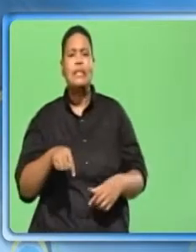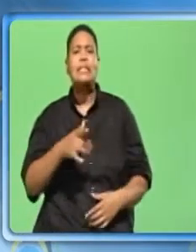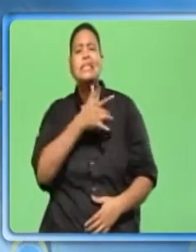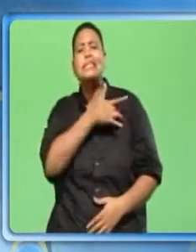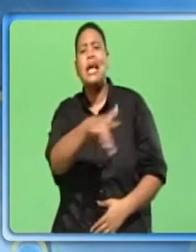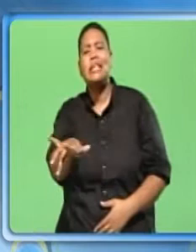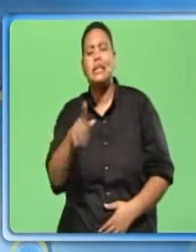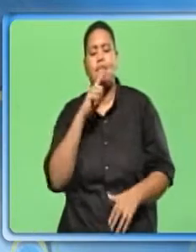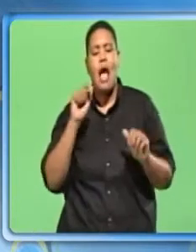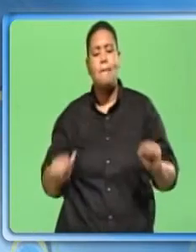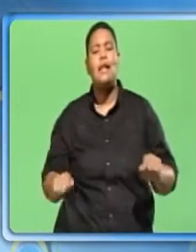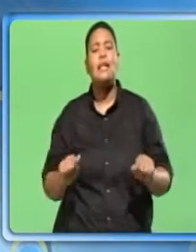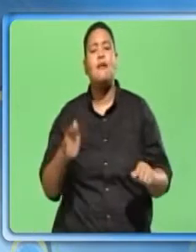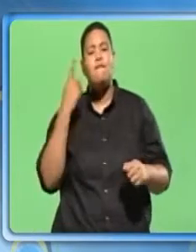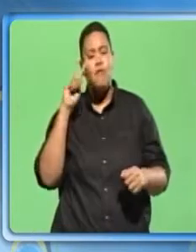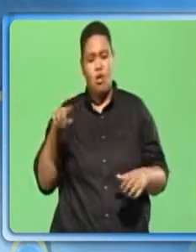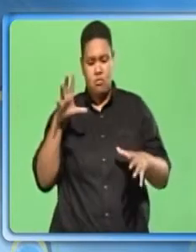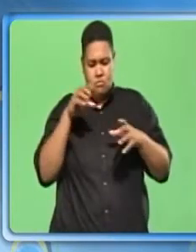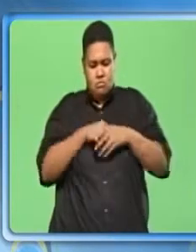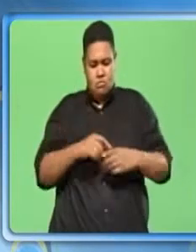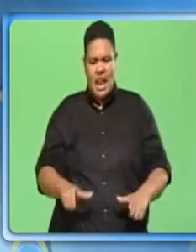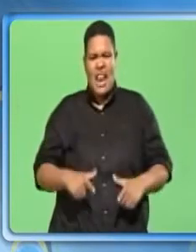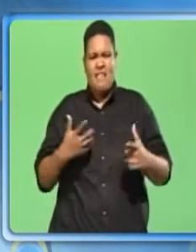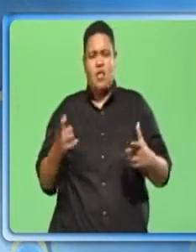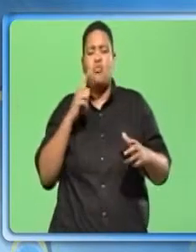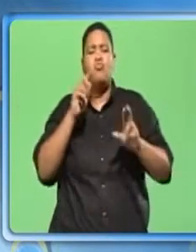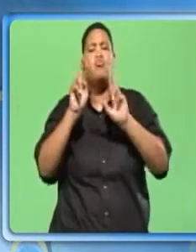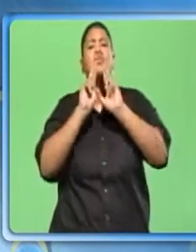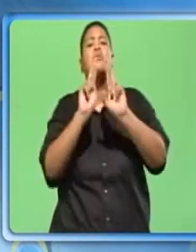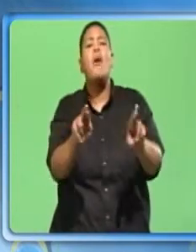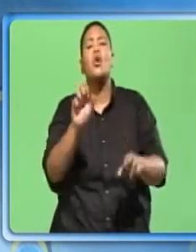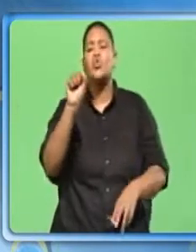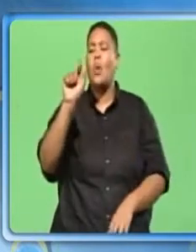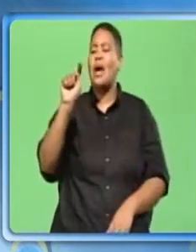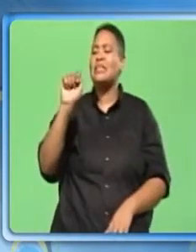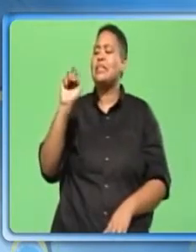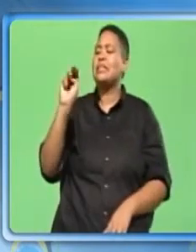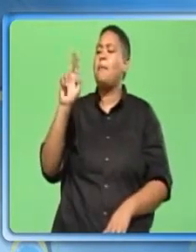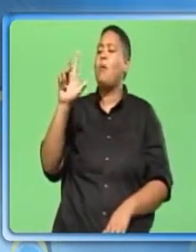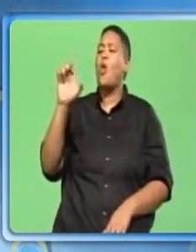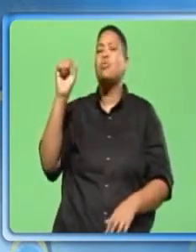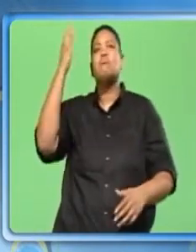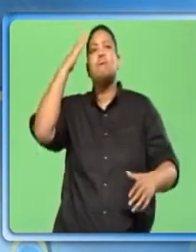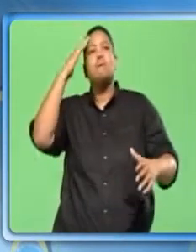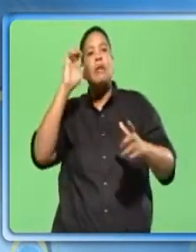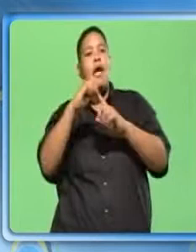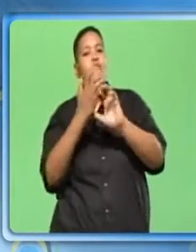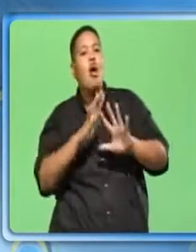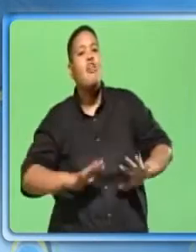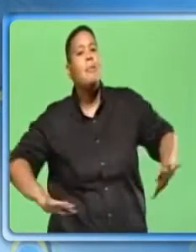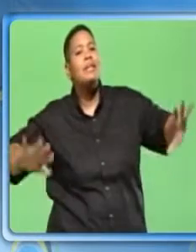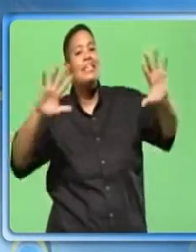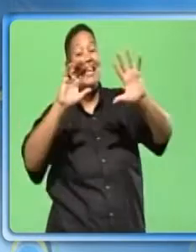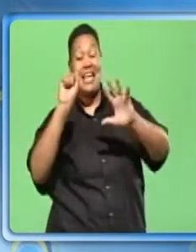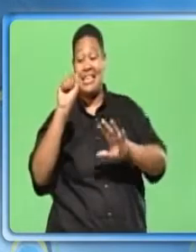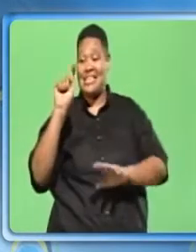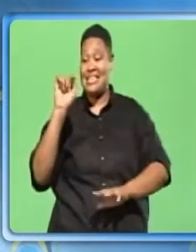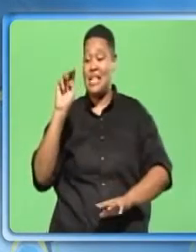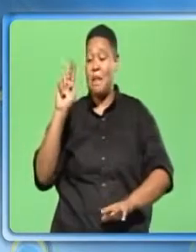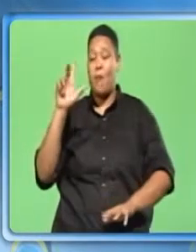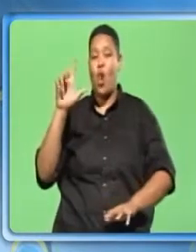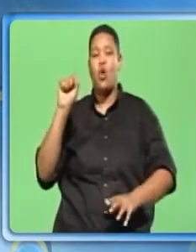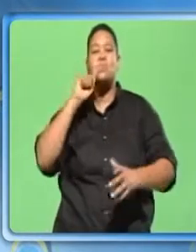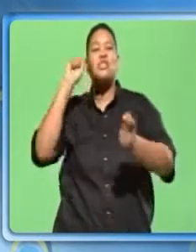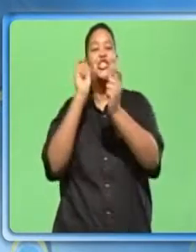Sensitivity is the ability of an organism to respond to a stimulus, thereby making it aware of its environment. A stimulus is a change in